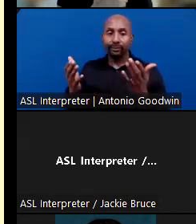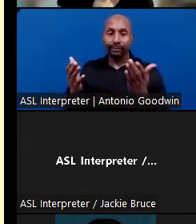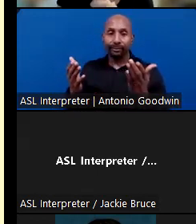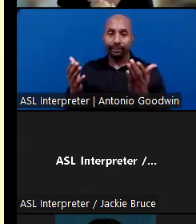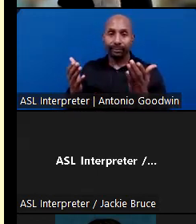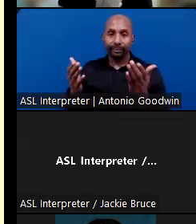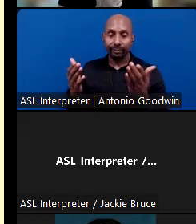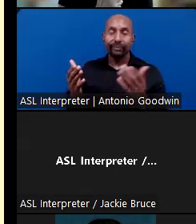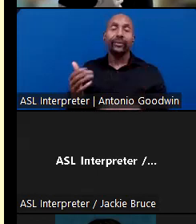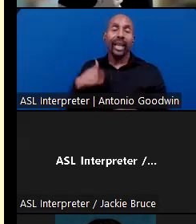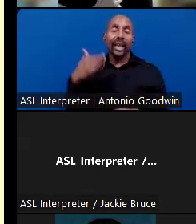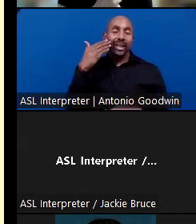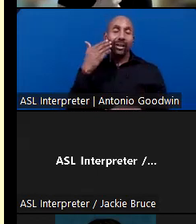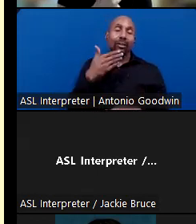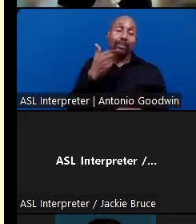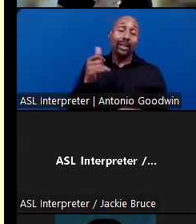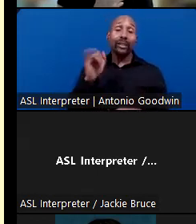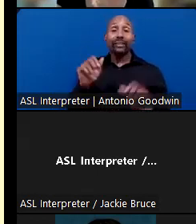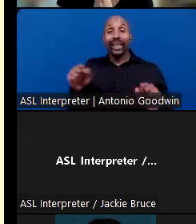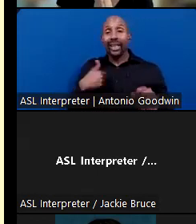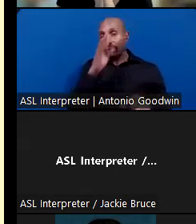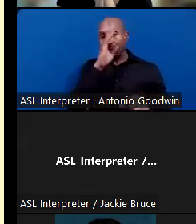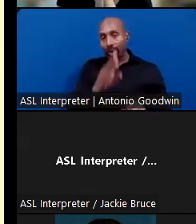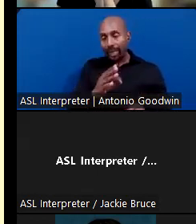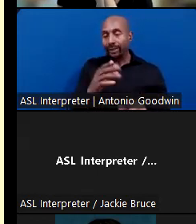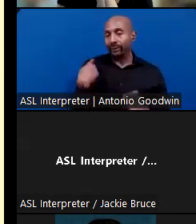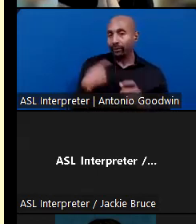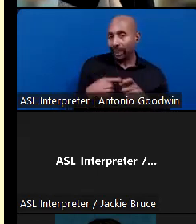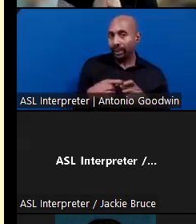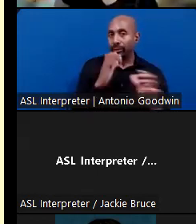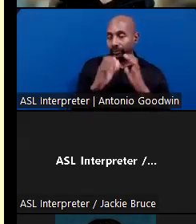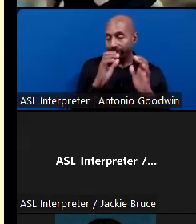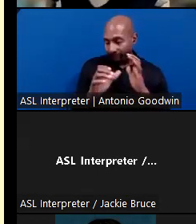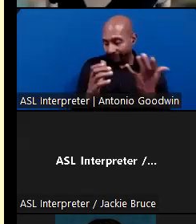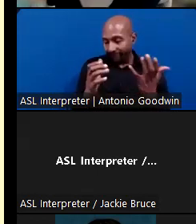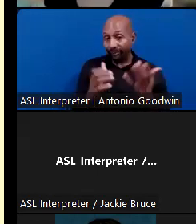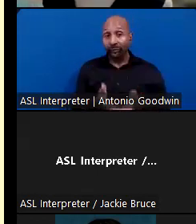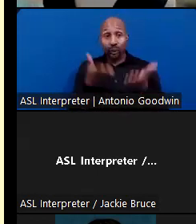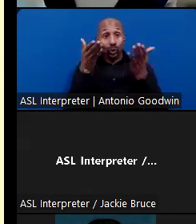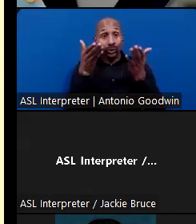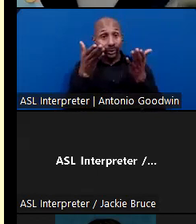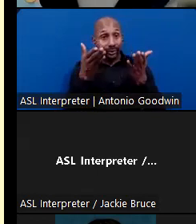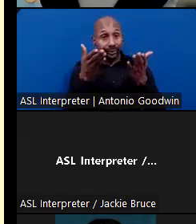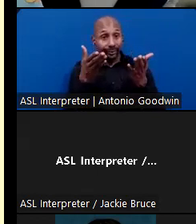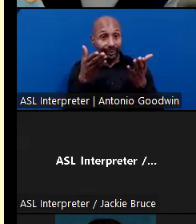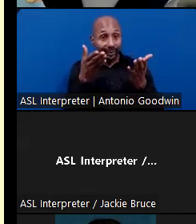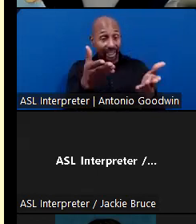call in Spanish. So I highly encourage folks to attend these calls if